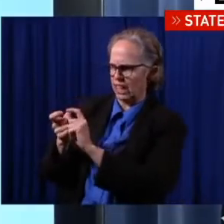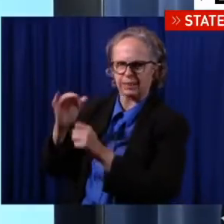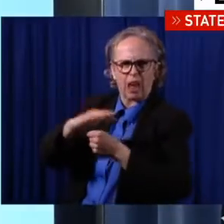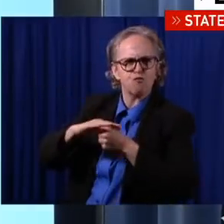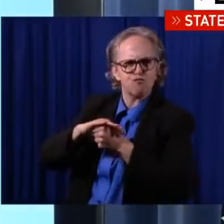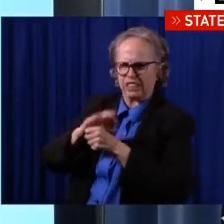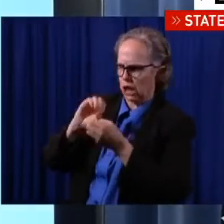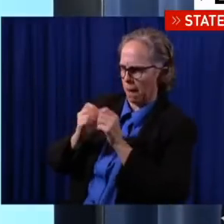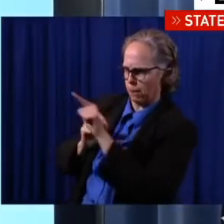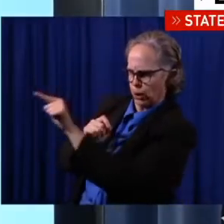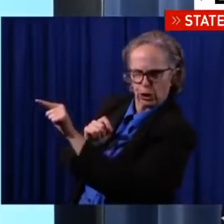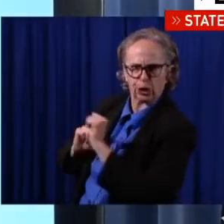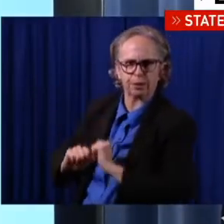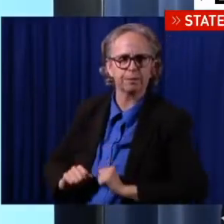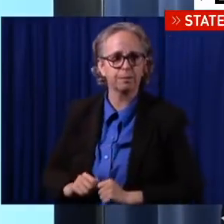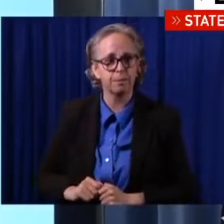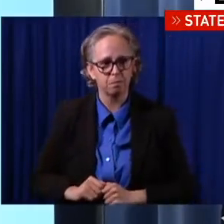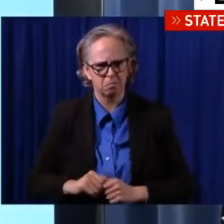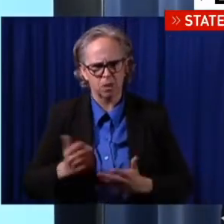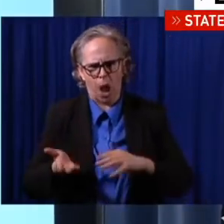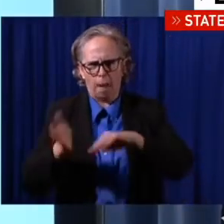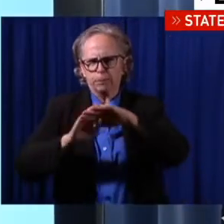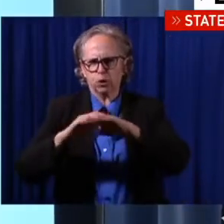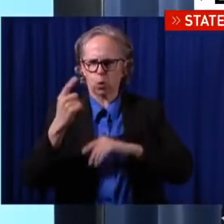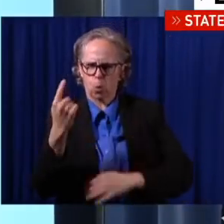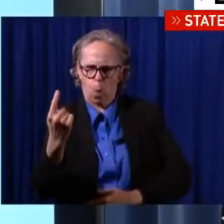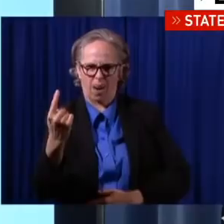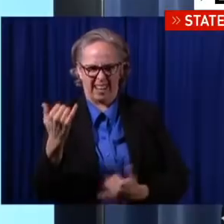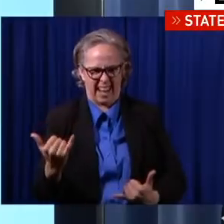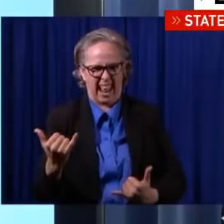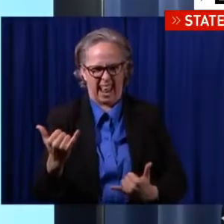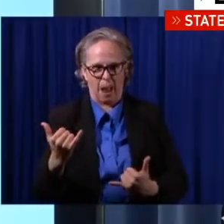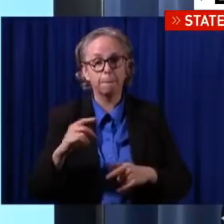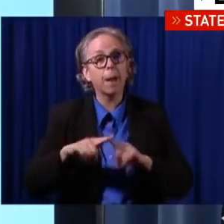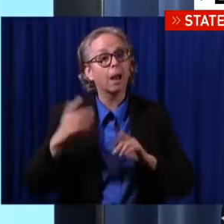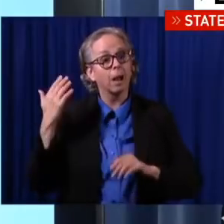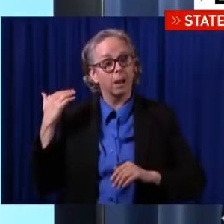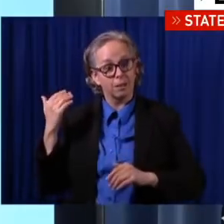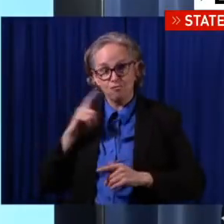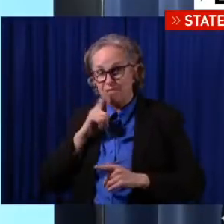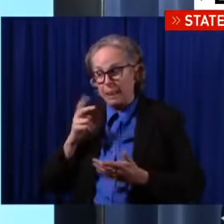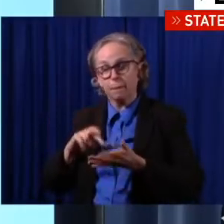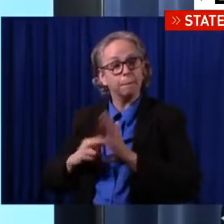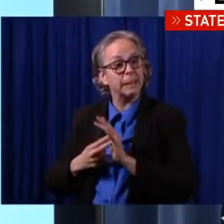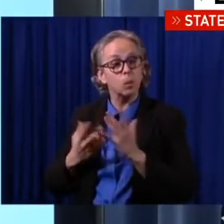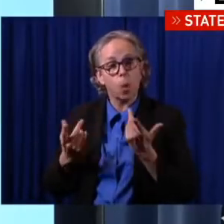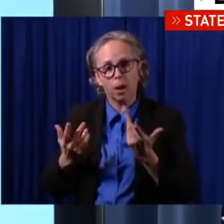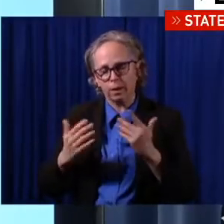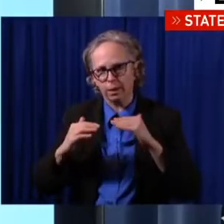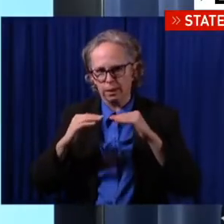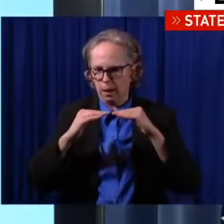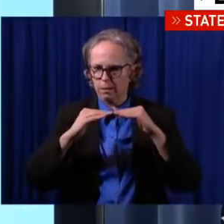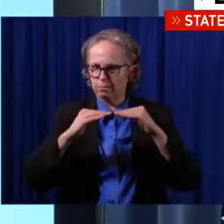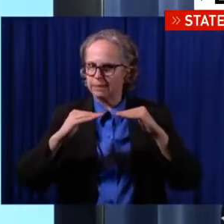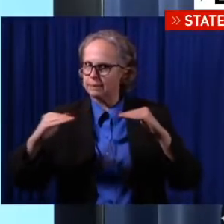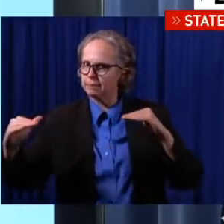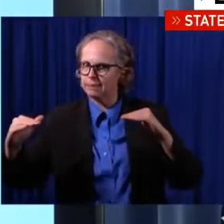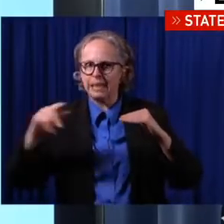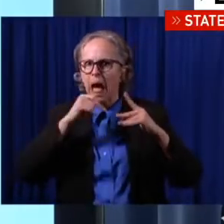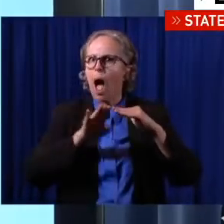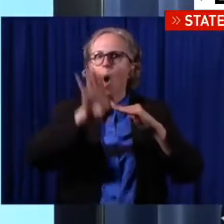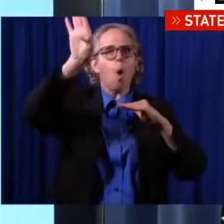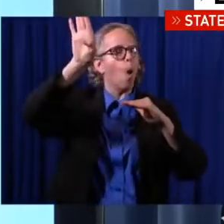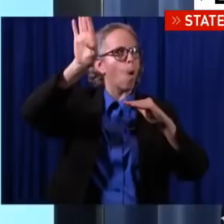1. But all that really means is that it has plateaued, and it's plateaued at a low level. So that